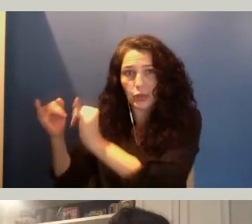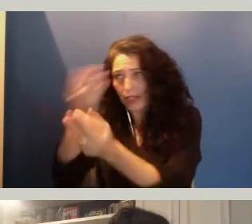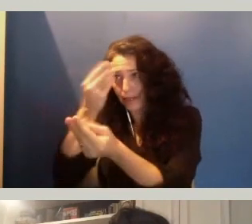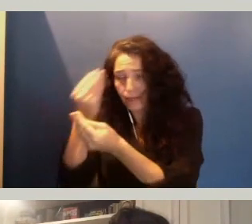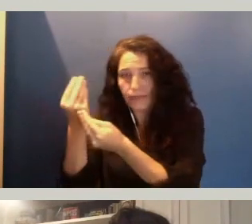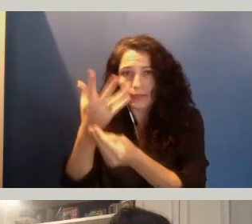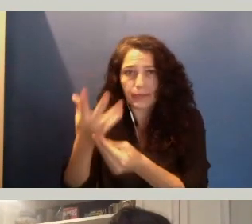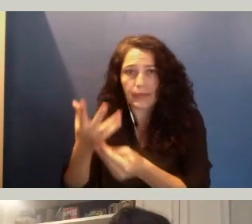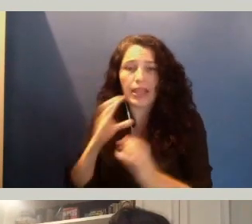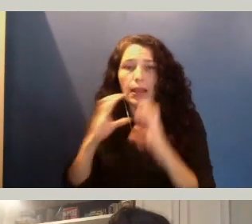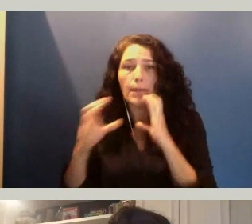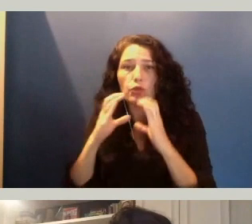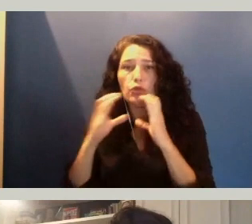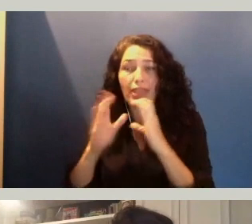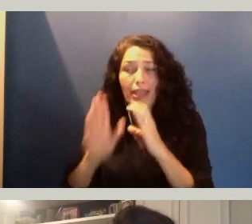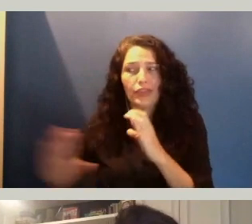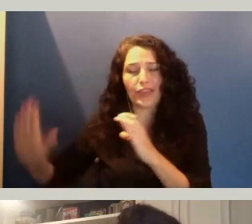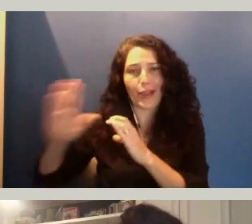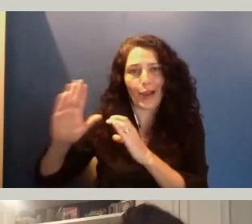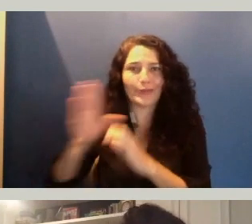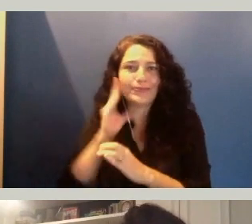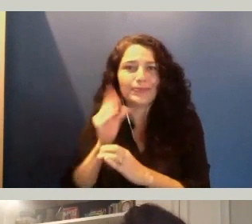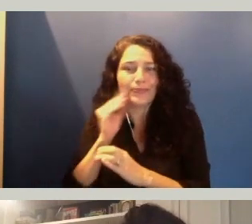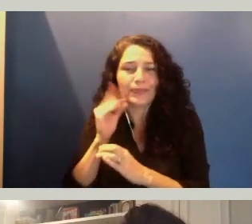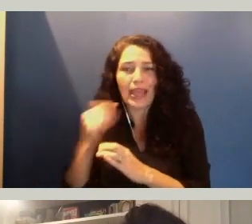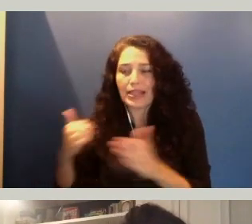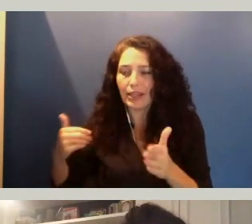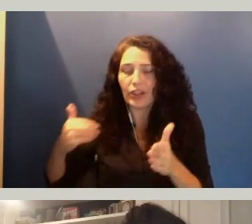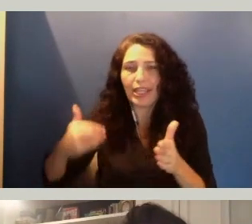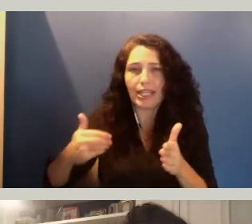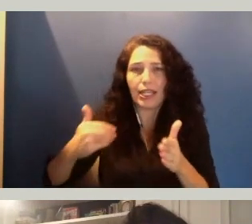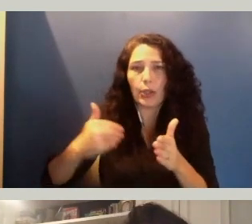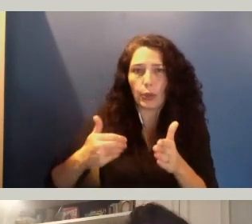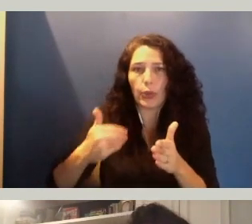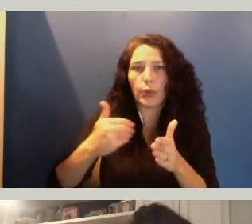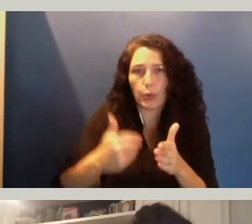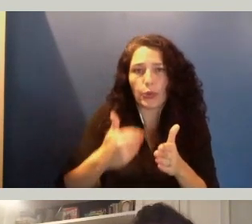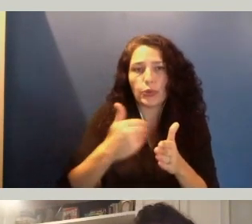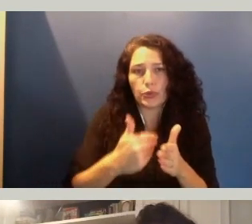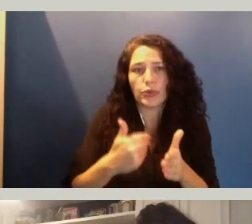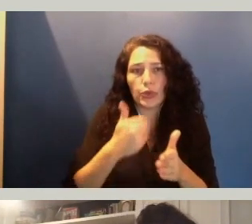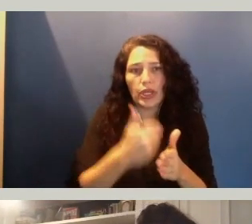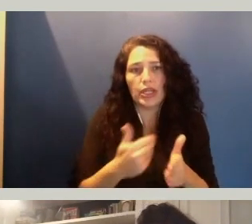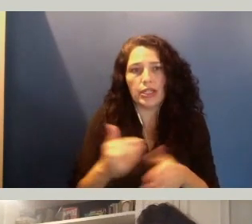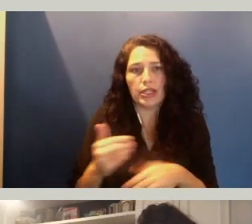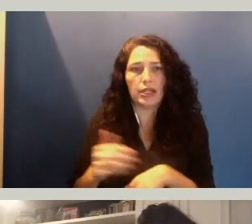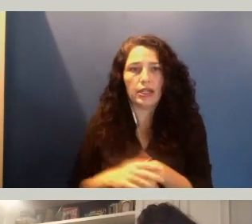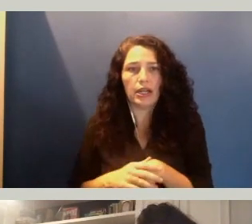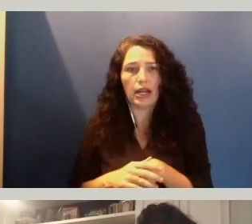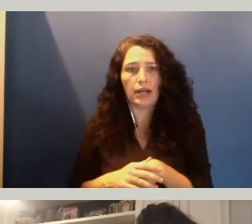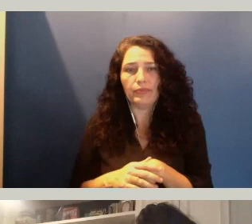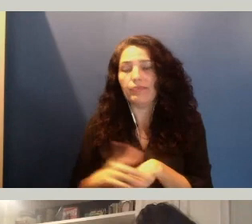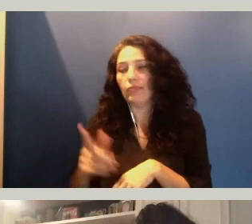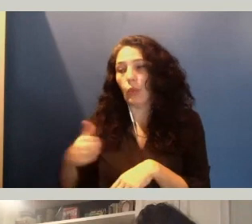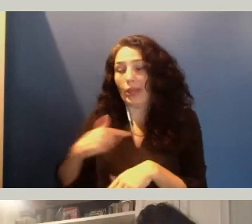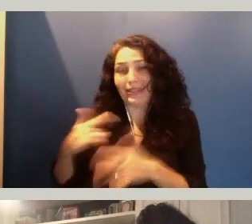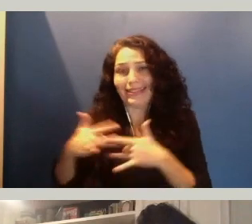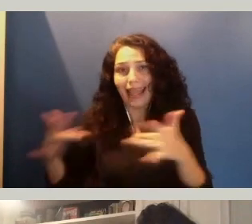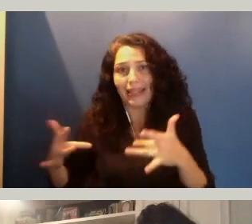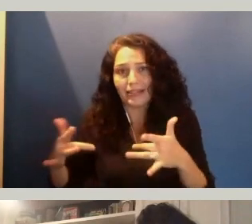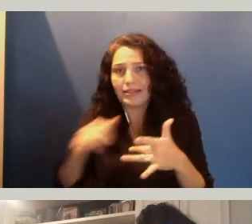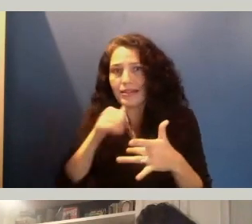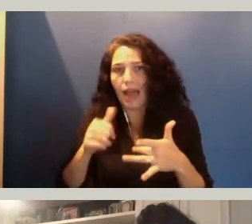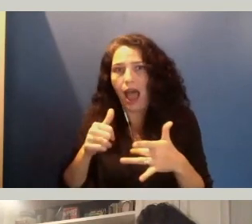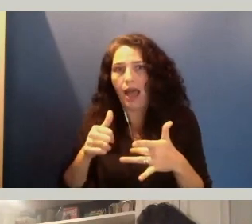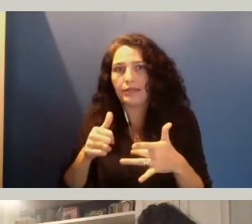as a step toward, you know, an industry, but that whose interest it is not in to make that information public. And as we all know,